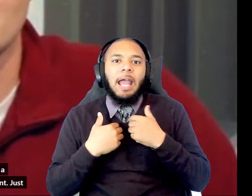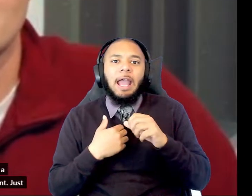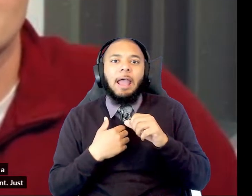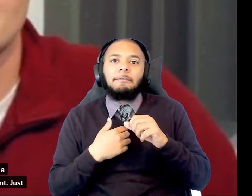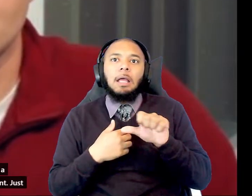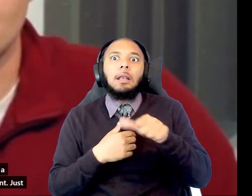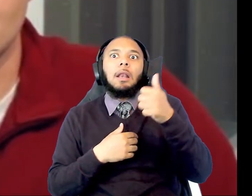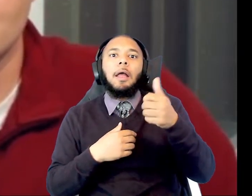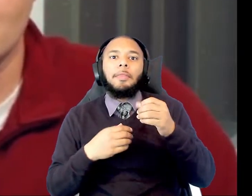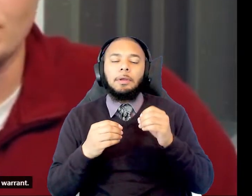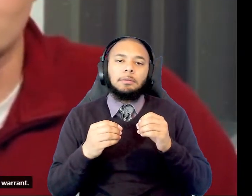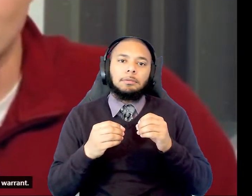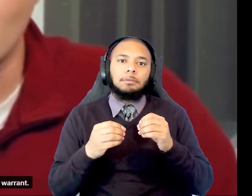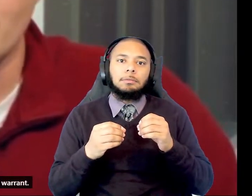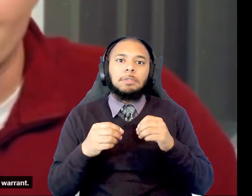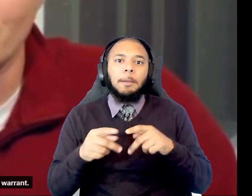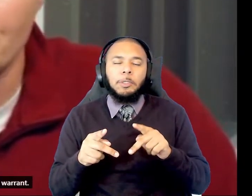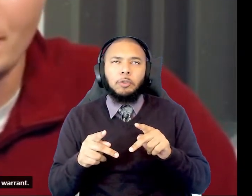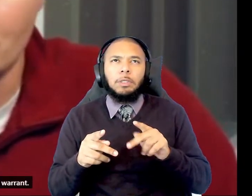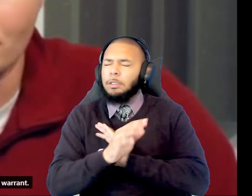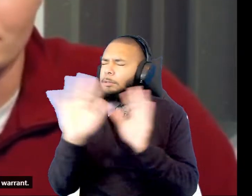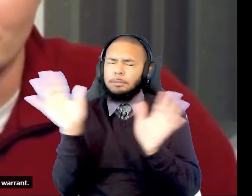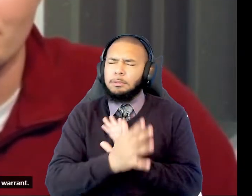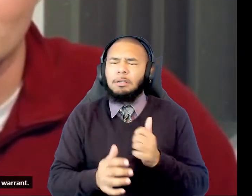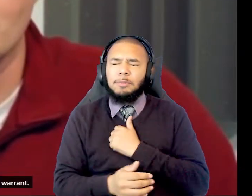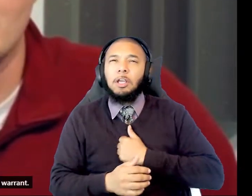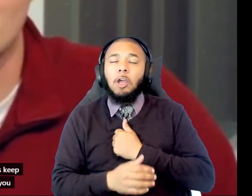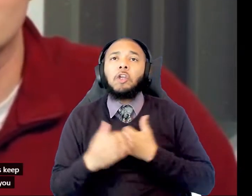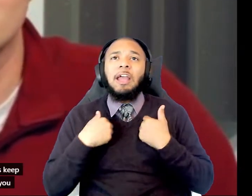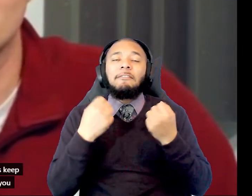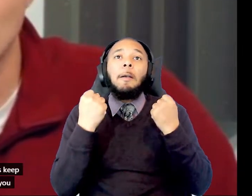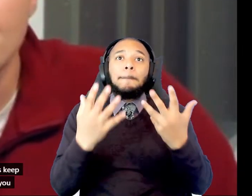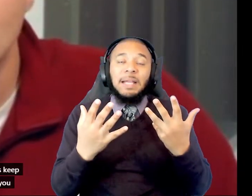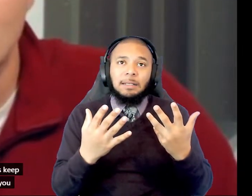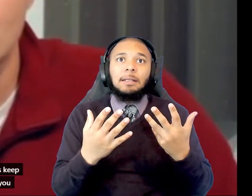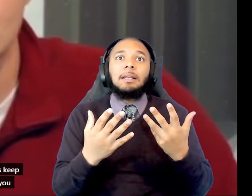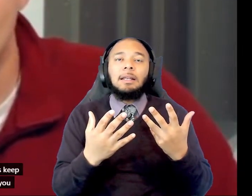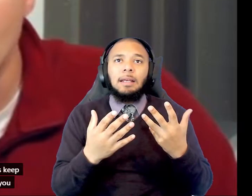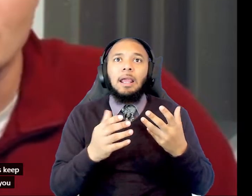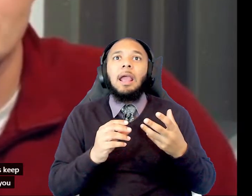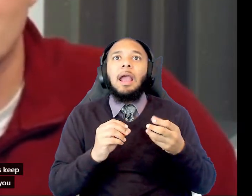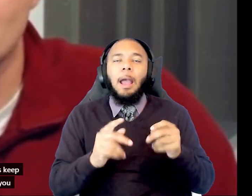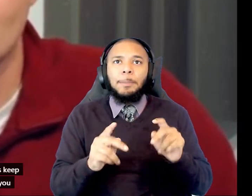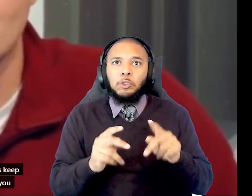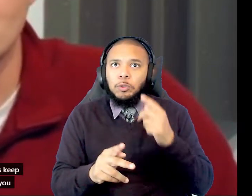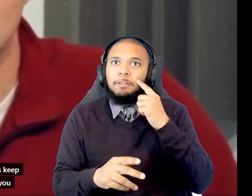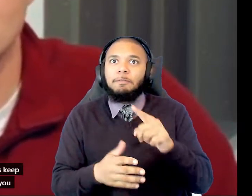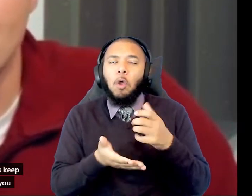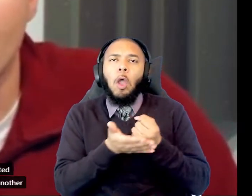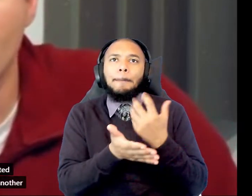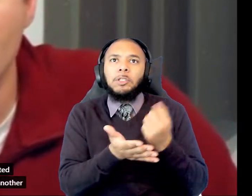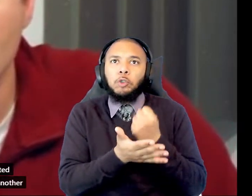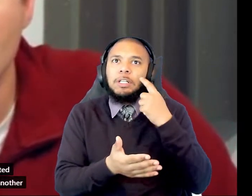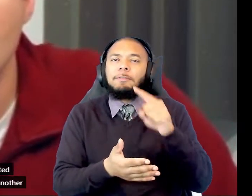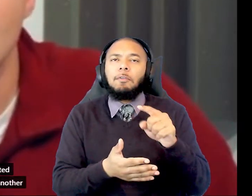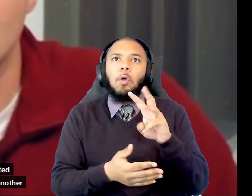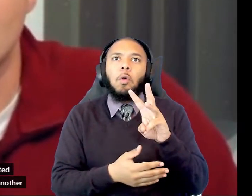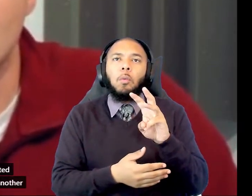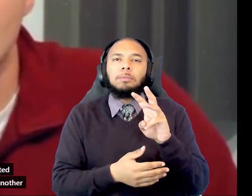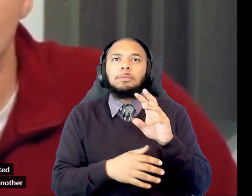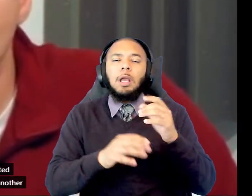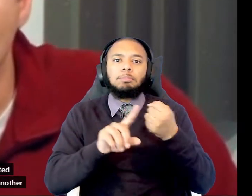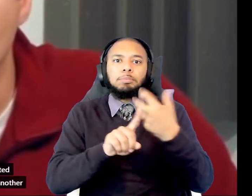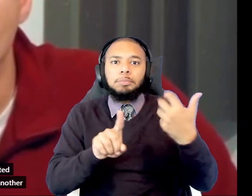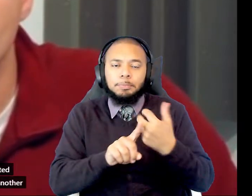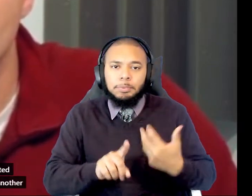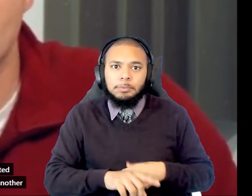for warrant. You have multiple opportunities to go through warrant. I apologize. Multiple opportunities. You keep going back to warrant because you have a claim, then